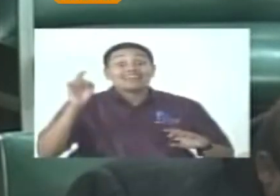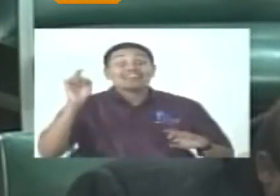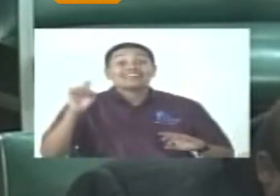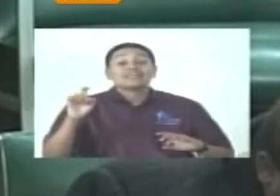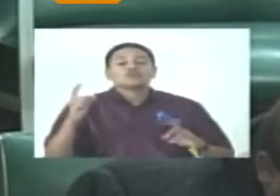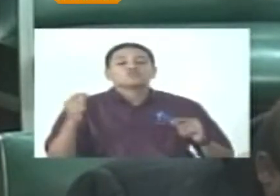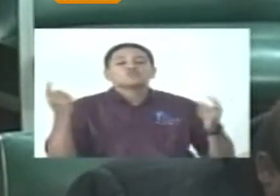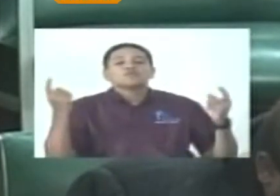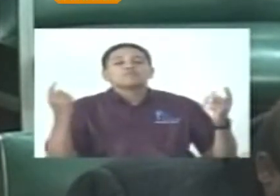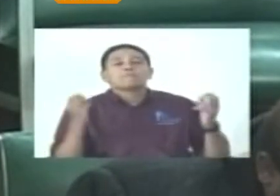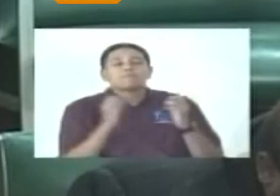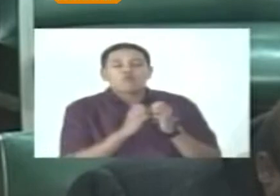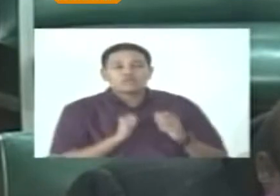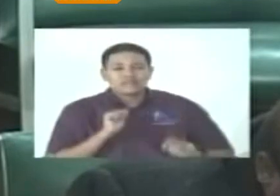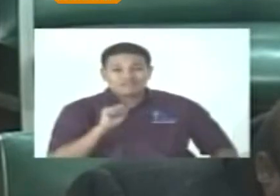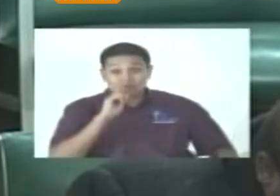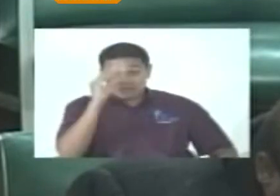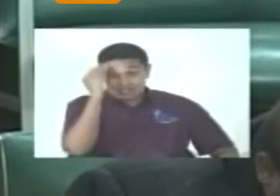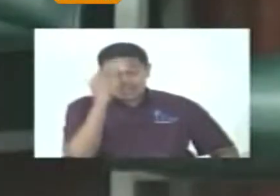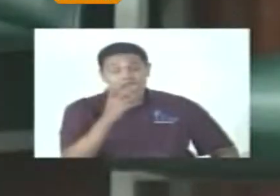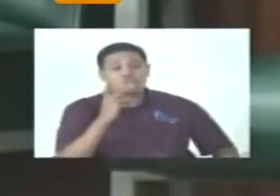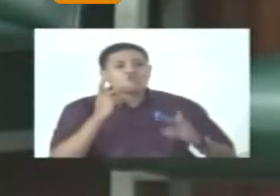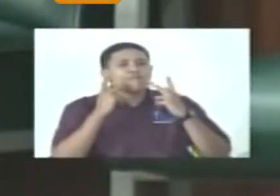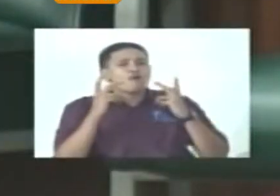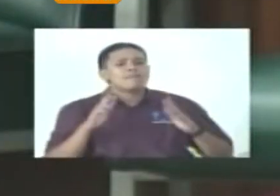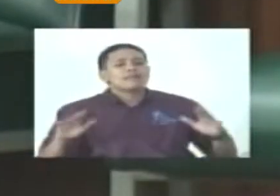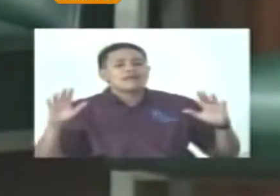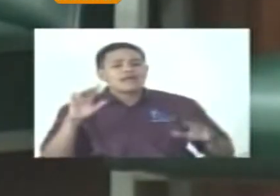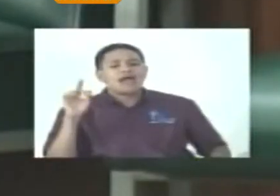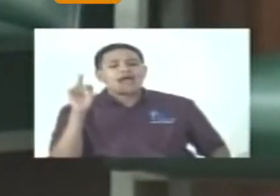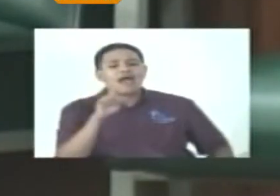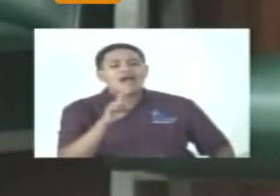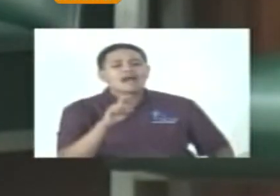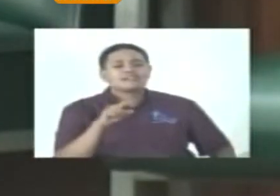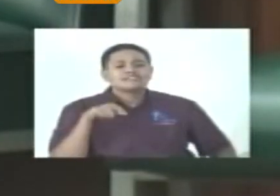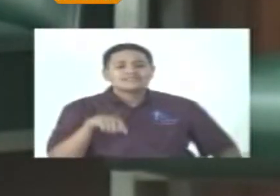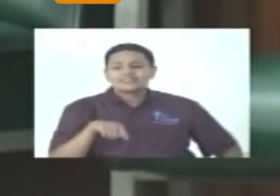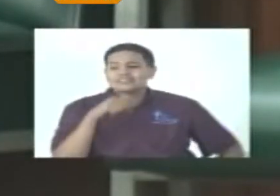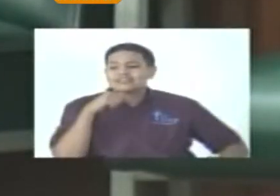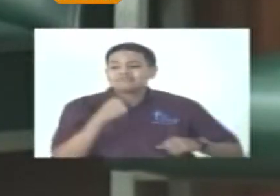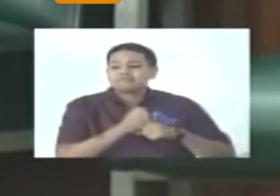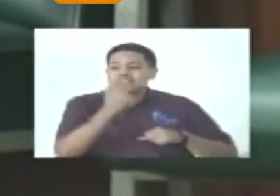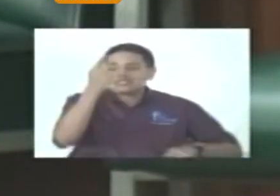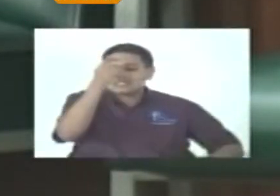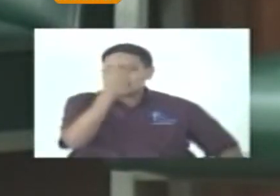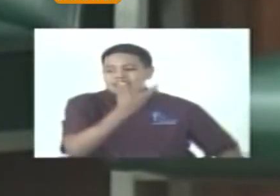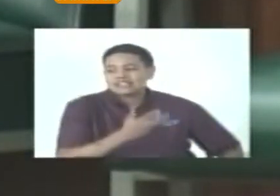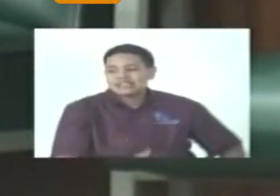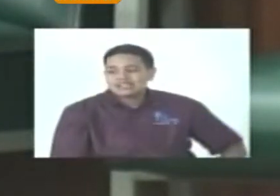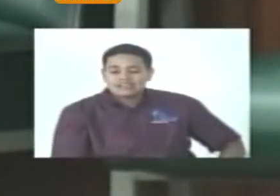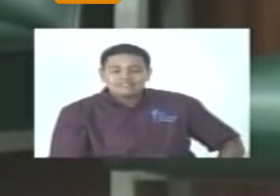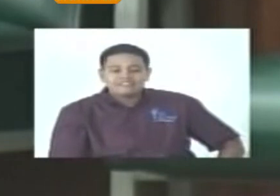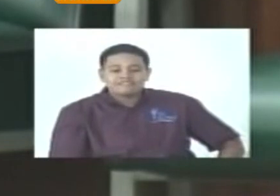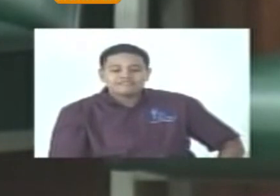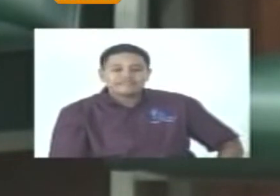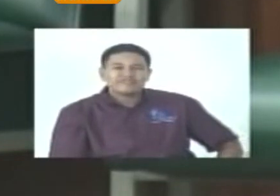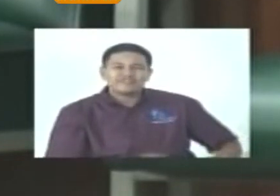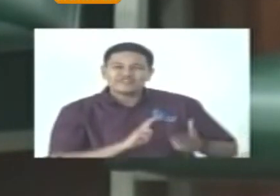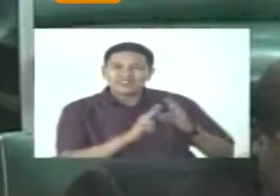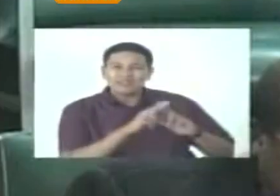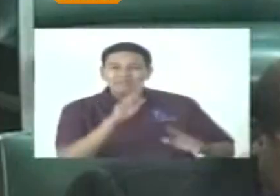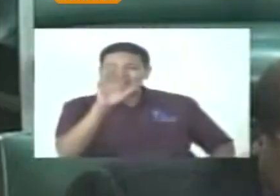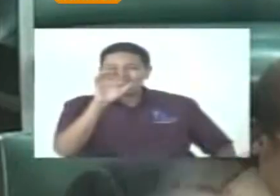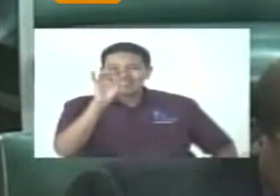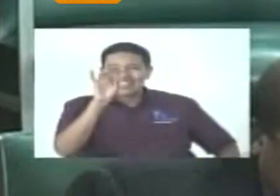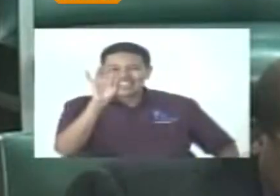more. And I can tell you that the public asks, this don't make sense. Mm-hmm. Actual numbers, 589